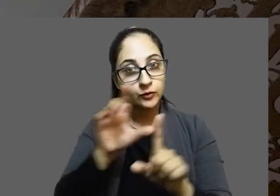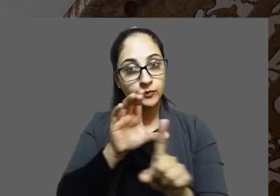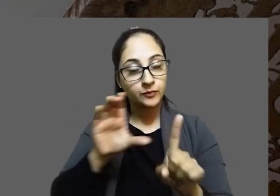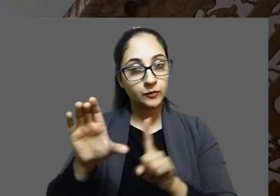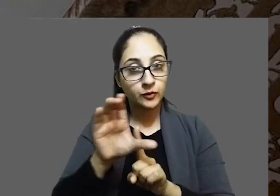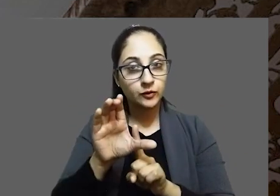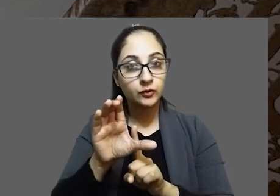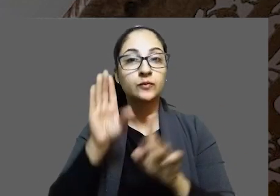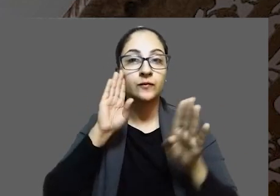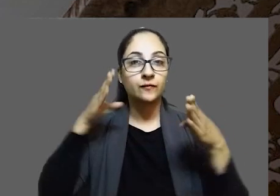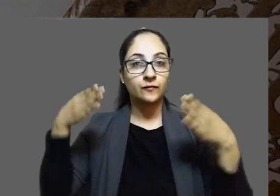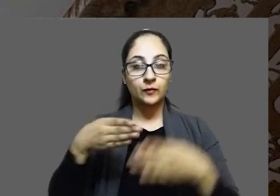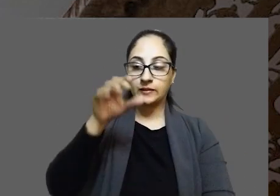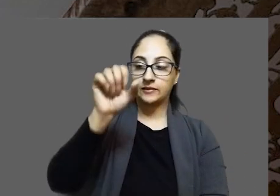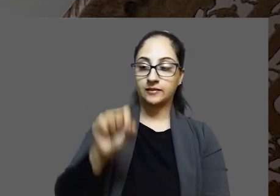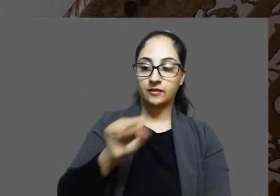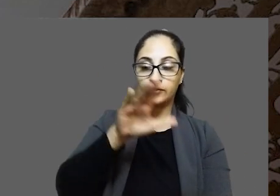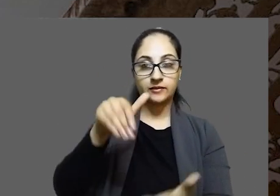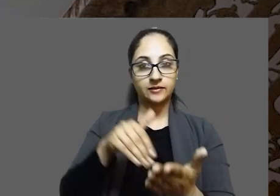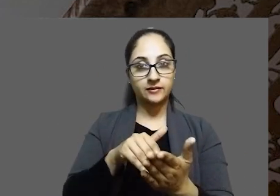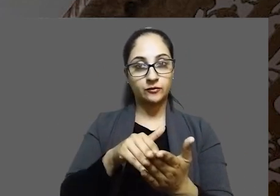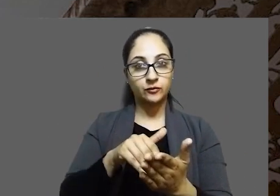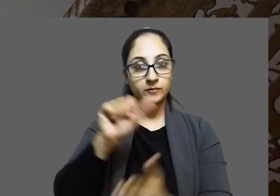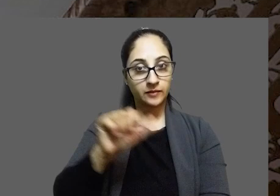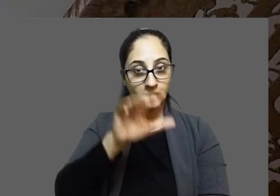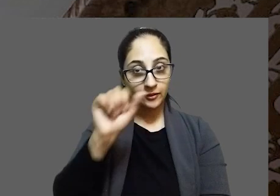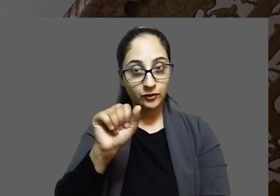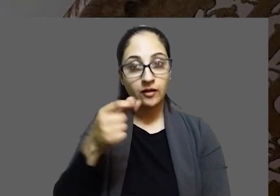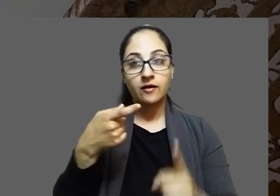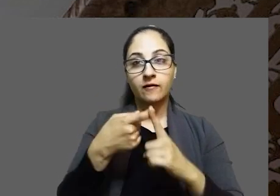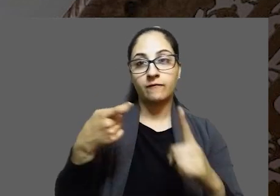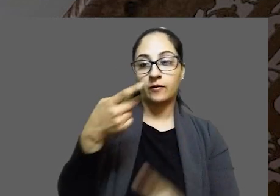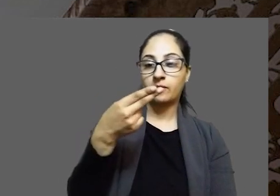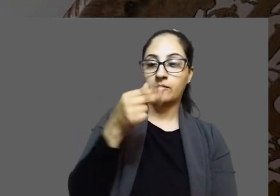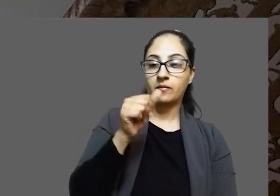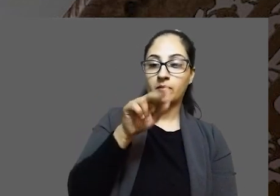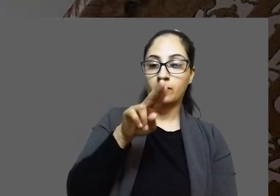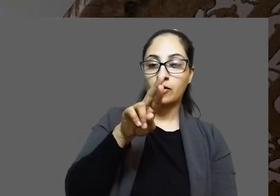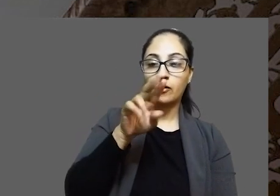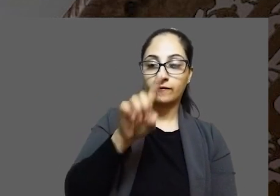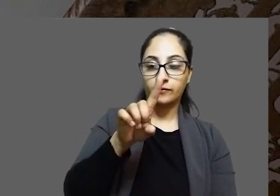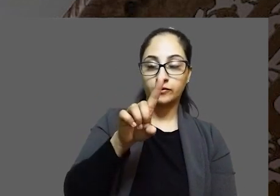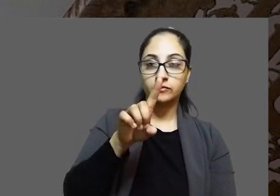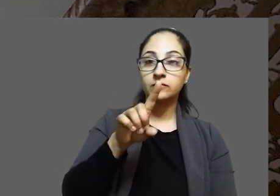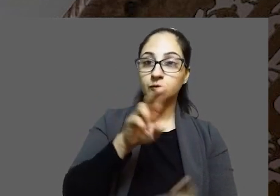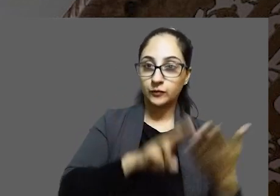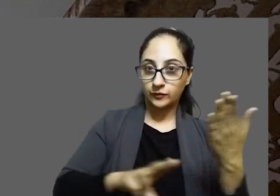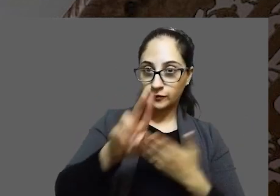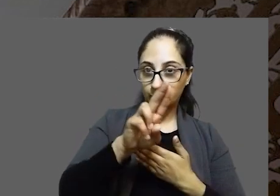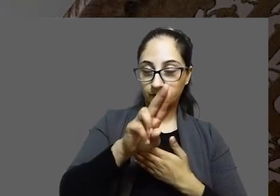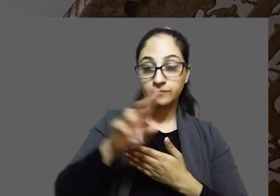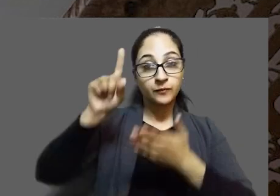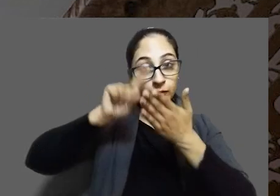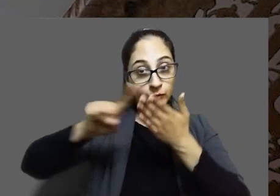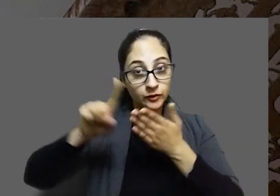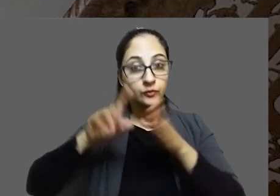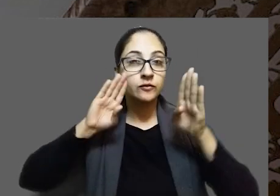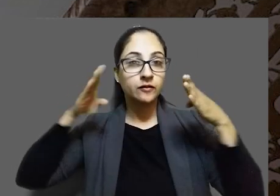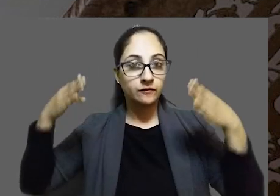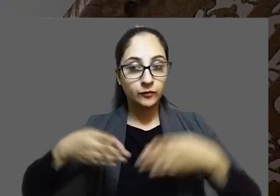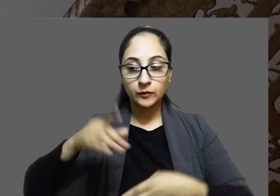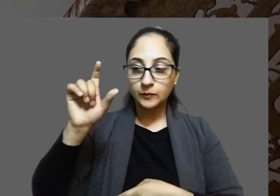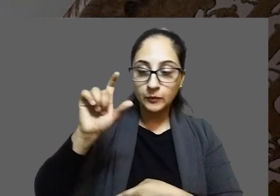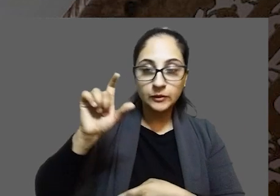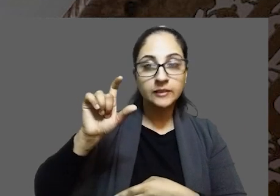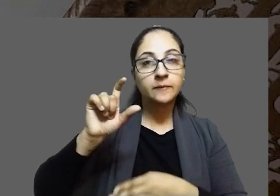and Cultures focusing on South and Central Asia from Harvard University. His research focuses on